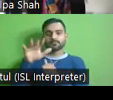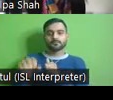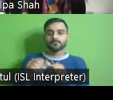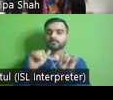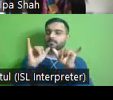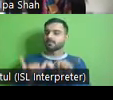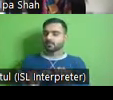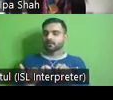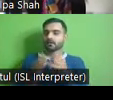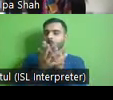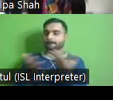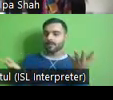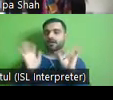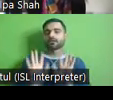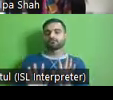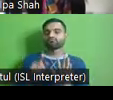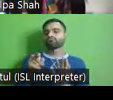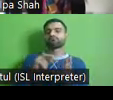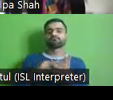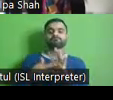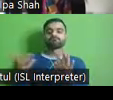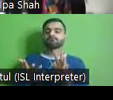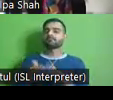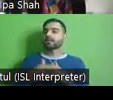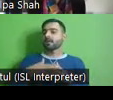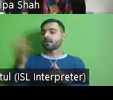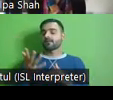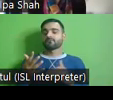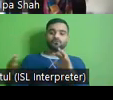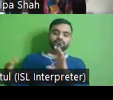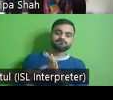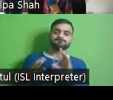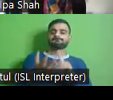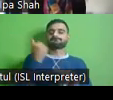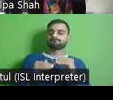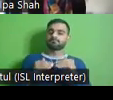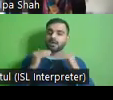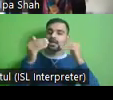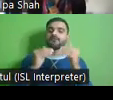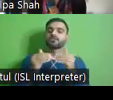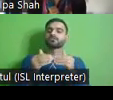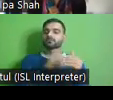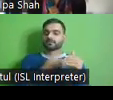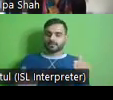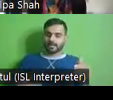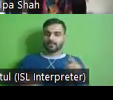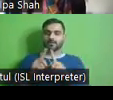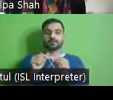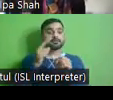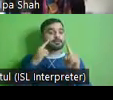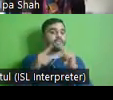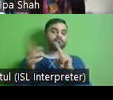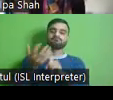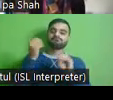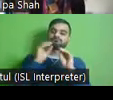land and forest resources, which is not heavily mediated by upper castes, whereas Dalits do not. And